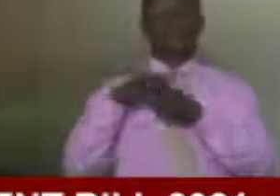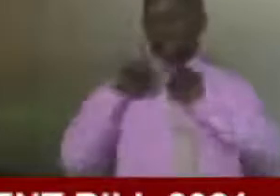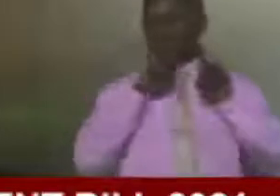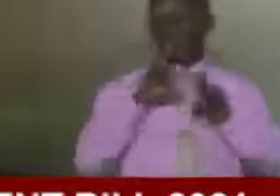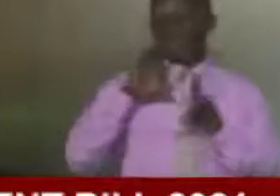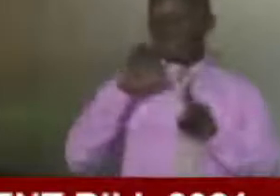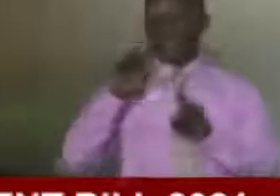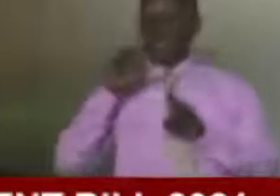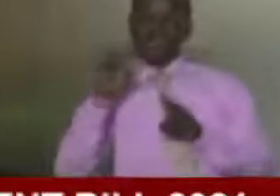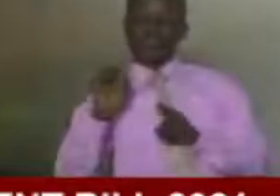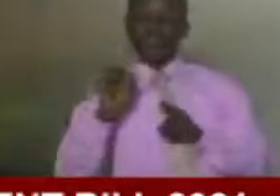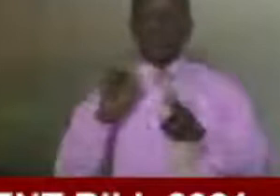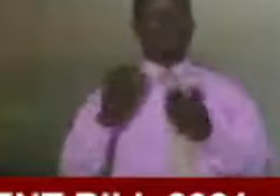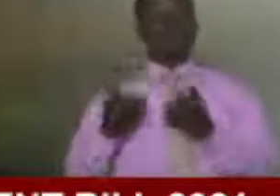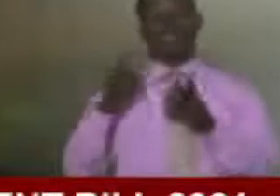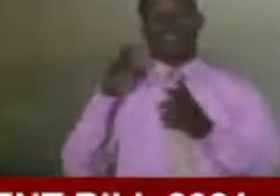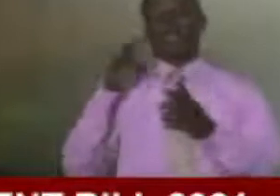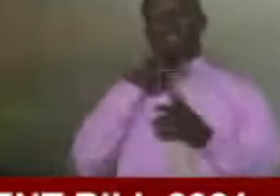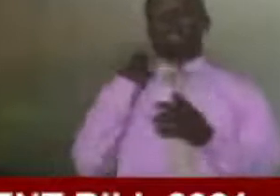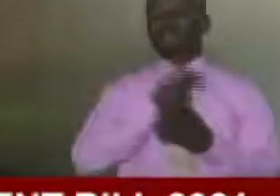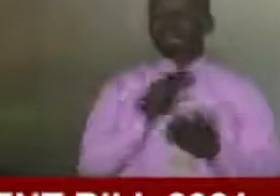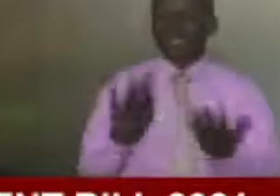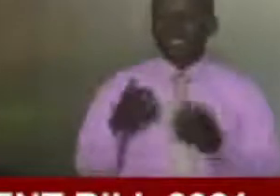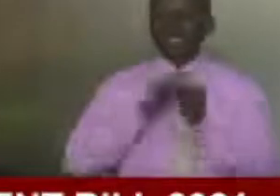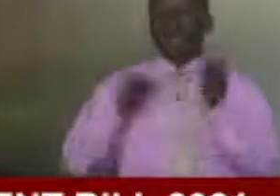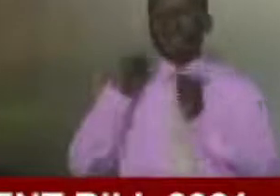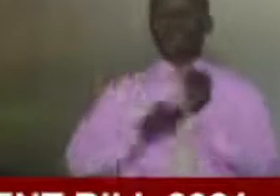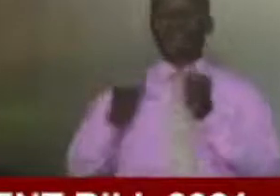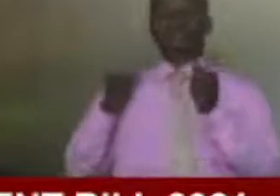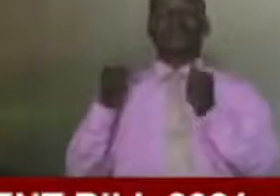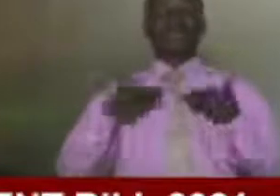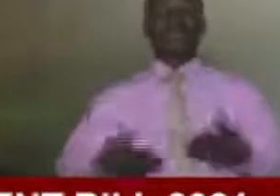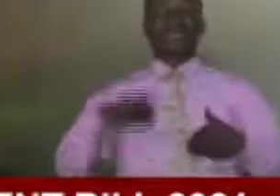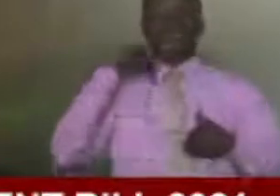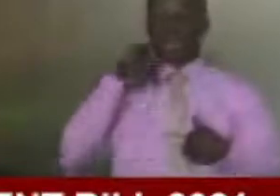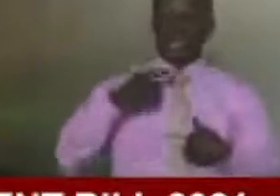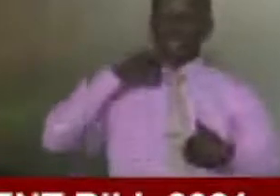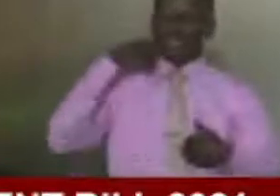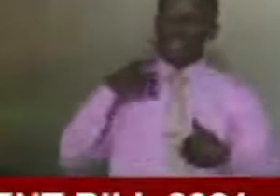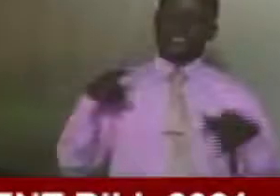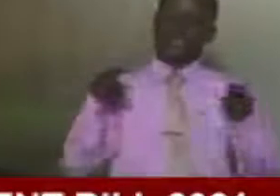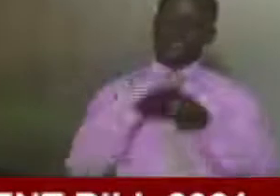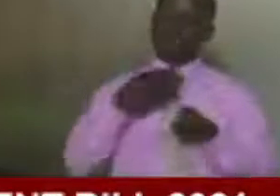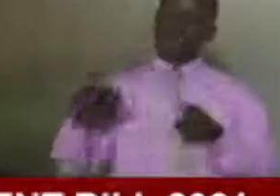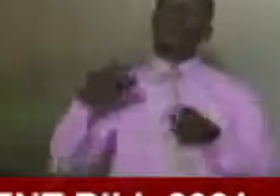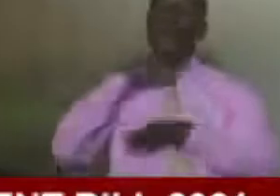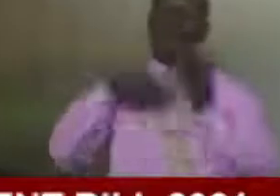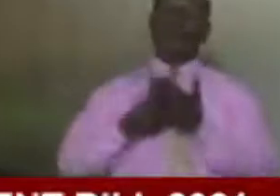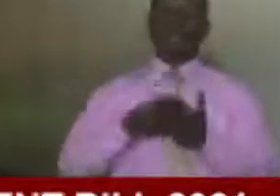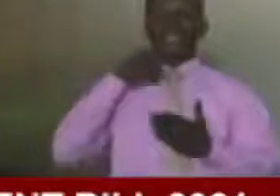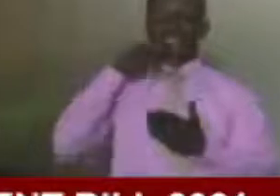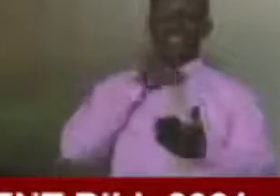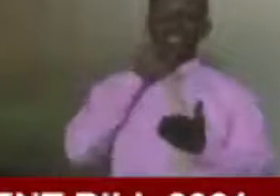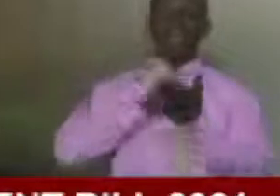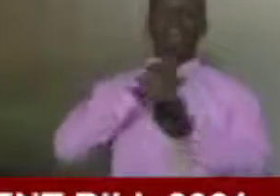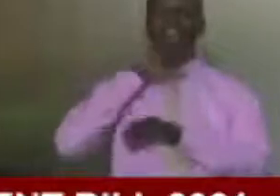have the NLC. We have the clergy. We have everybody saying the same thing. And all we're saying is that the Nigerian